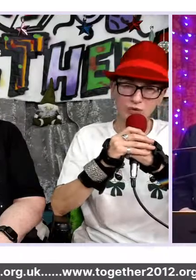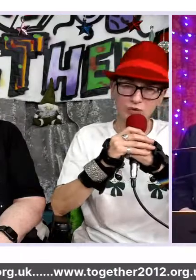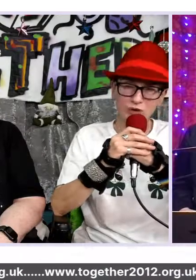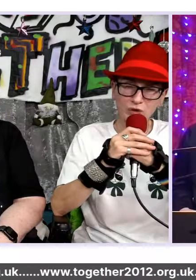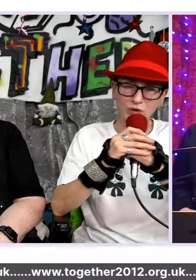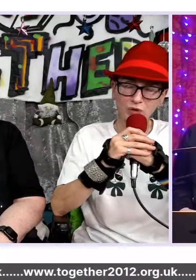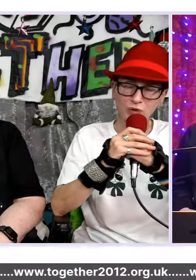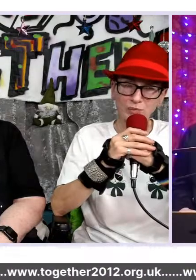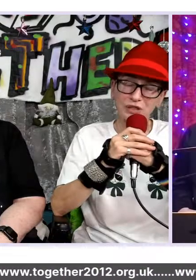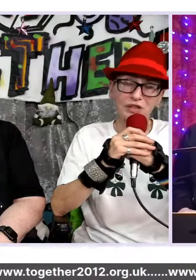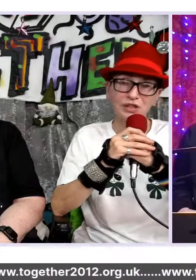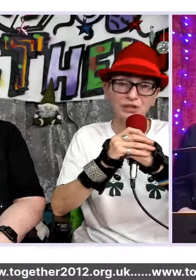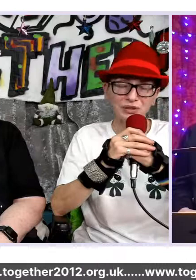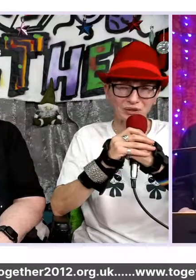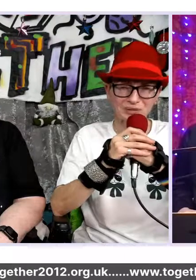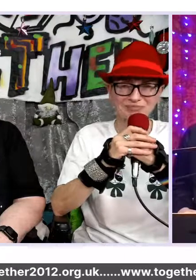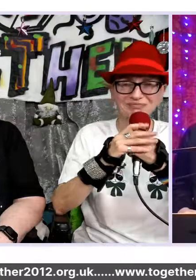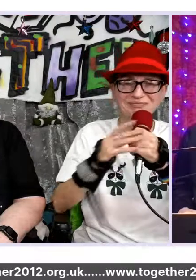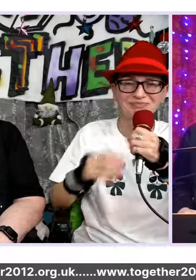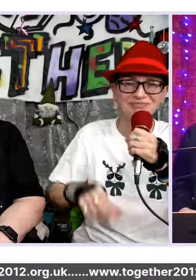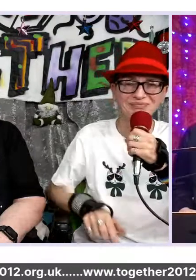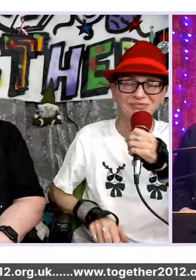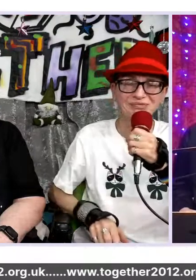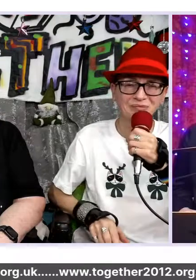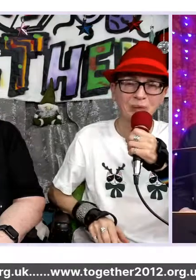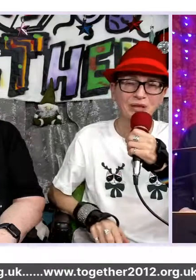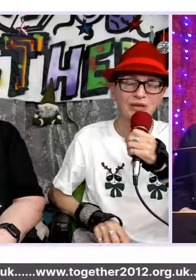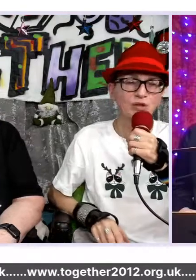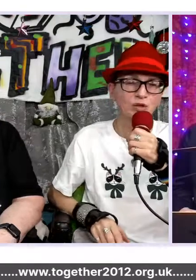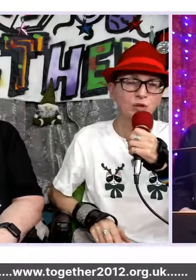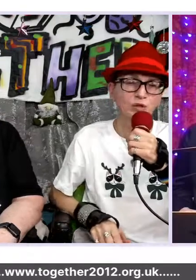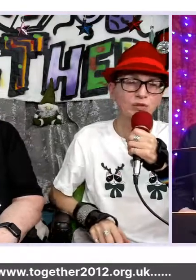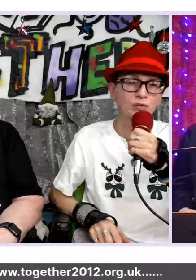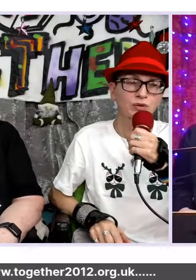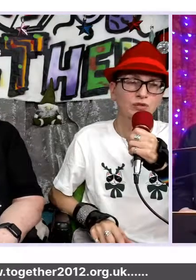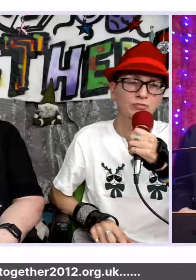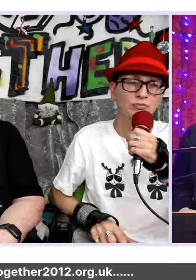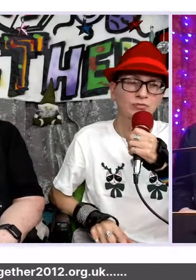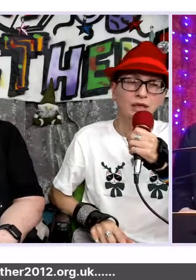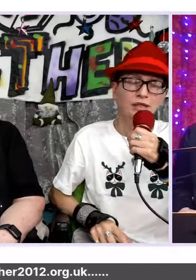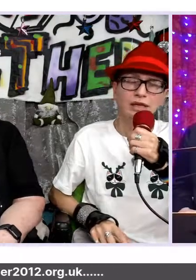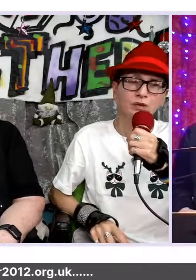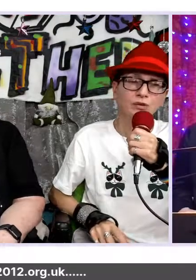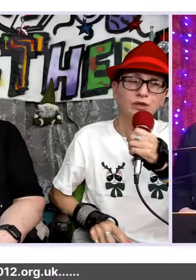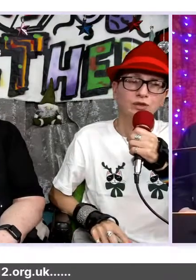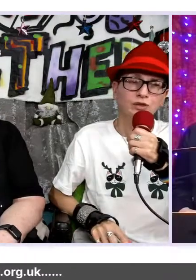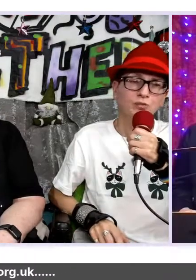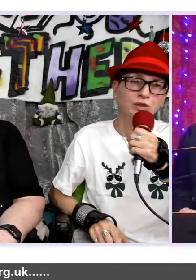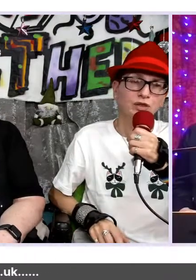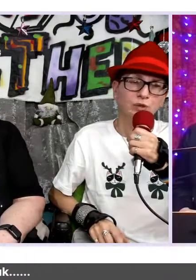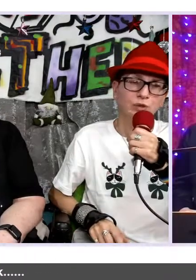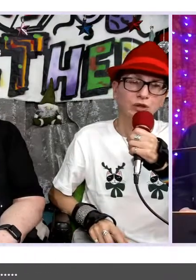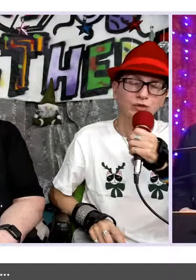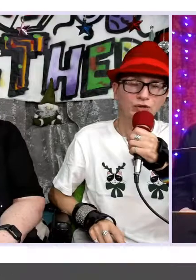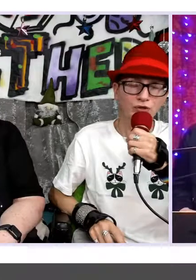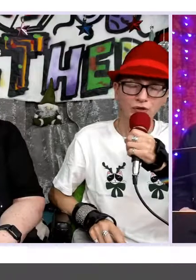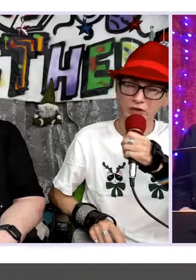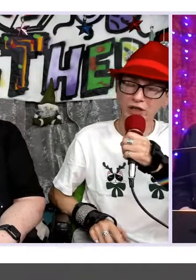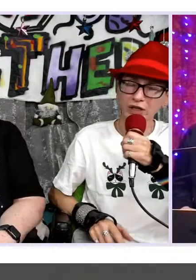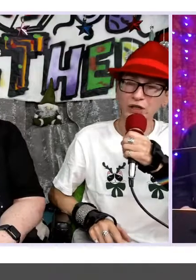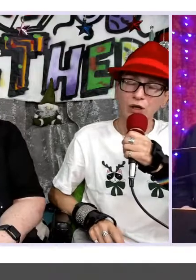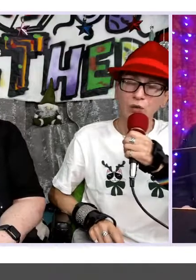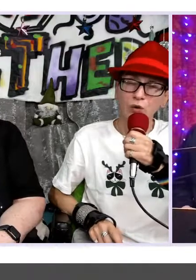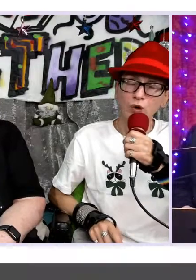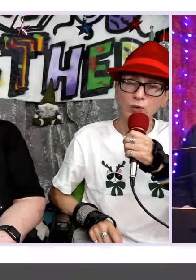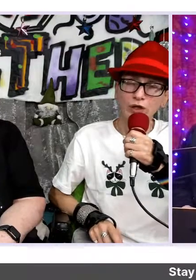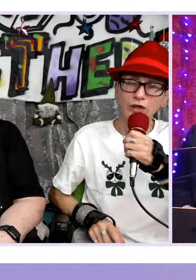thought that was unusual, but it is. So that was, I think it just made it more interesting.